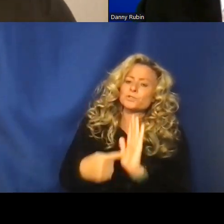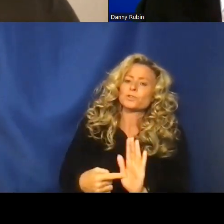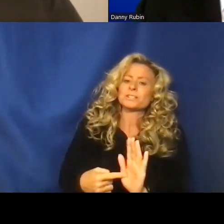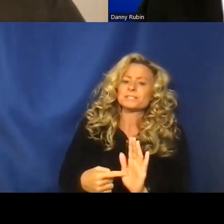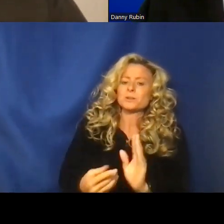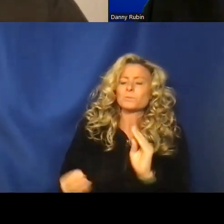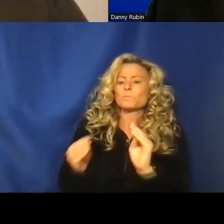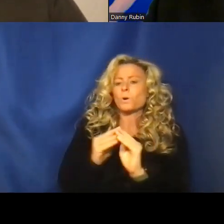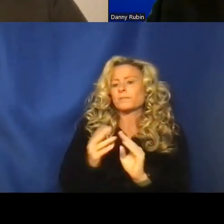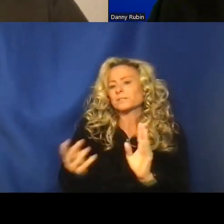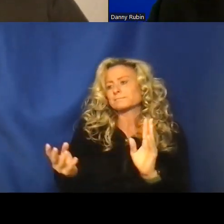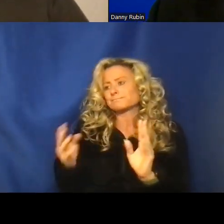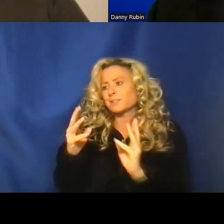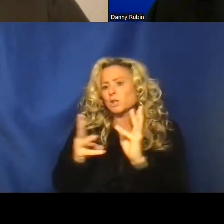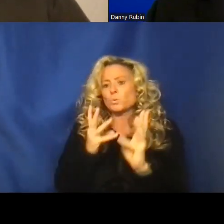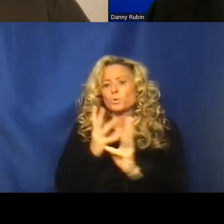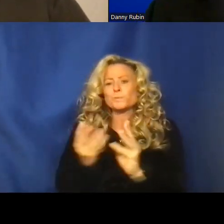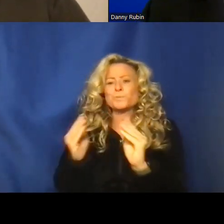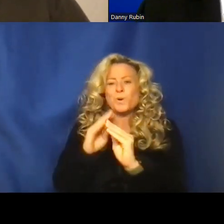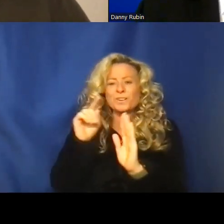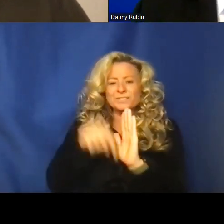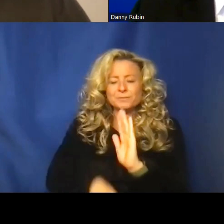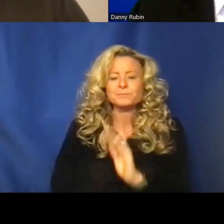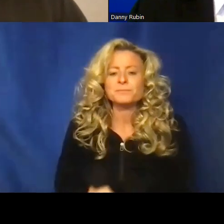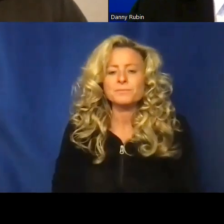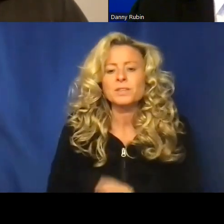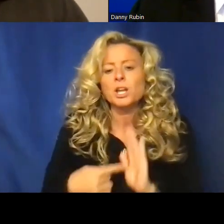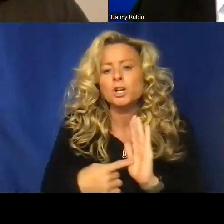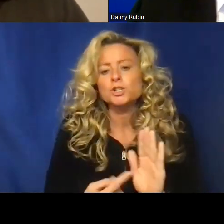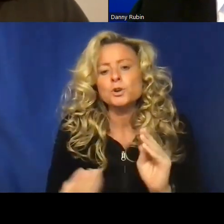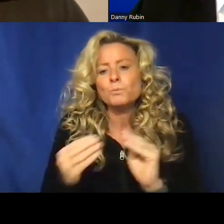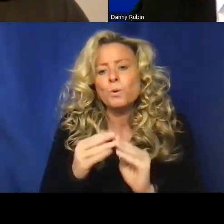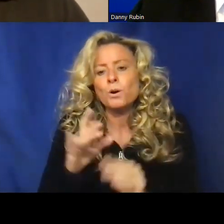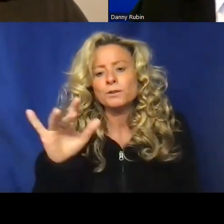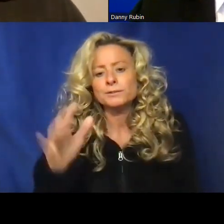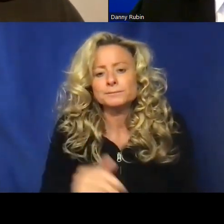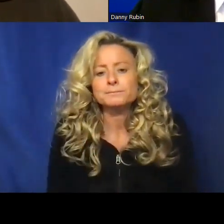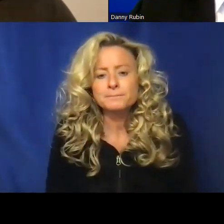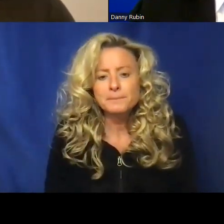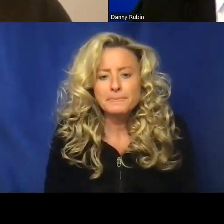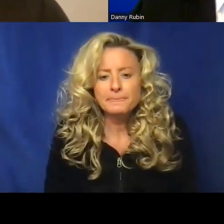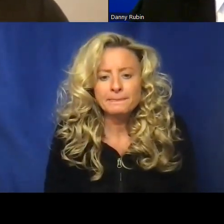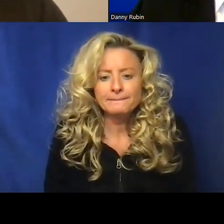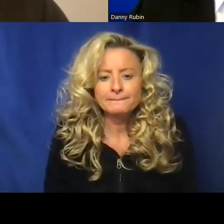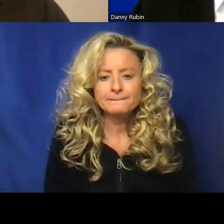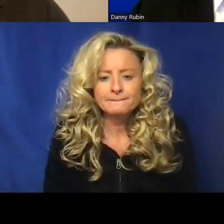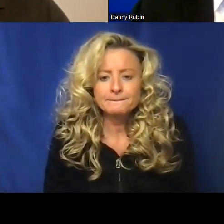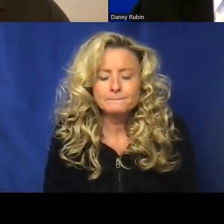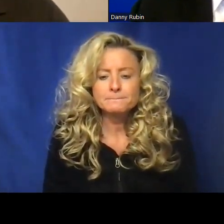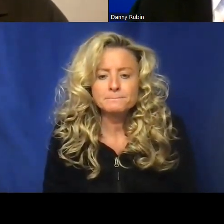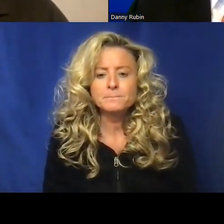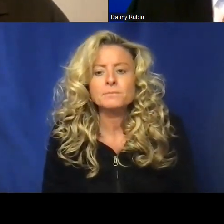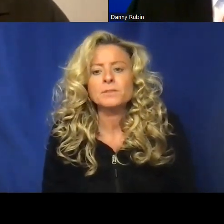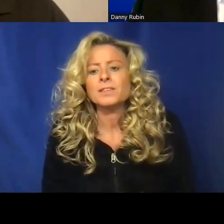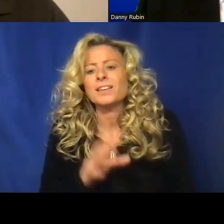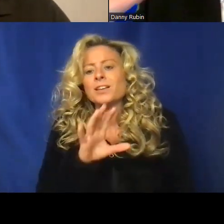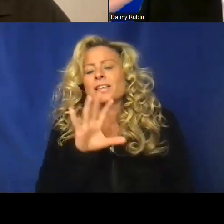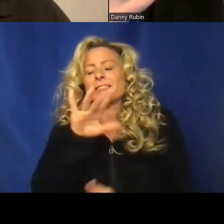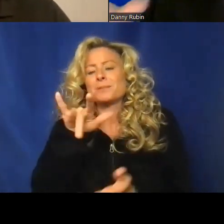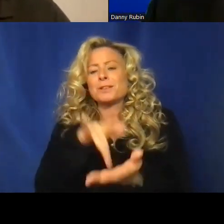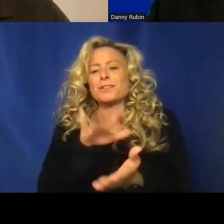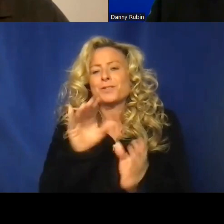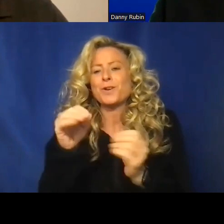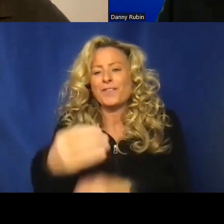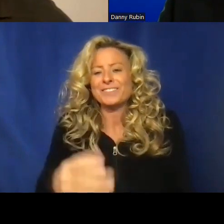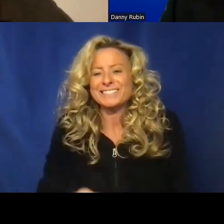inside this world a bit further. And also at the end of that, let's show everybody the cool little thing in the middle of your office. Well, I'll leave